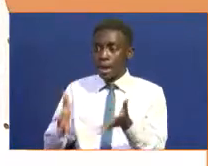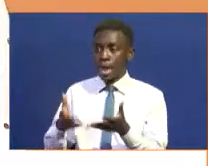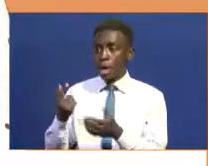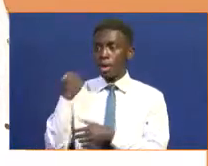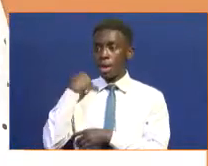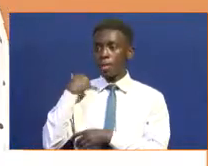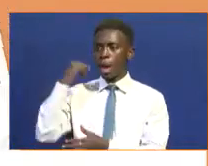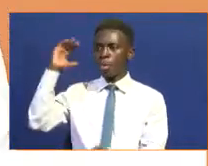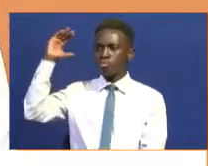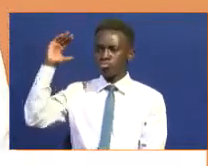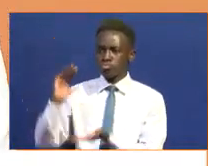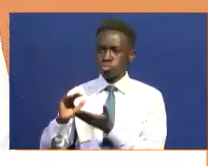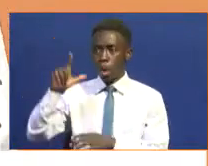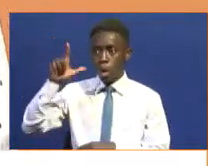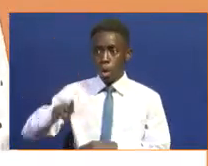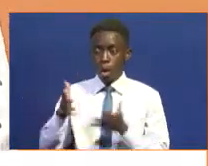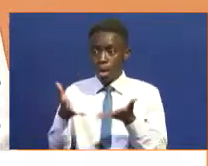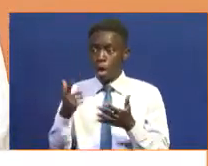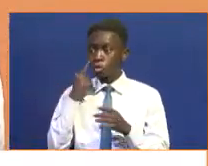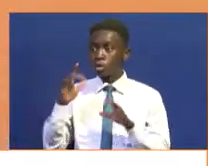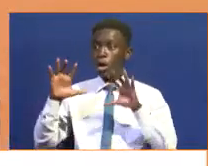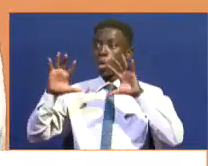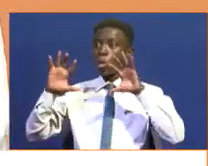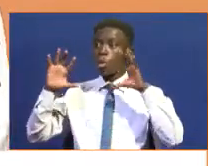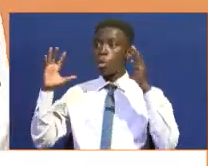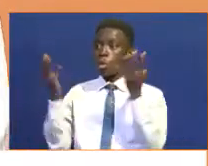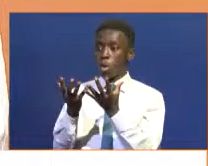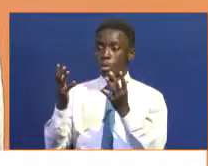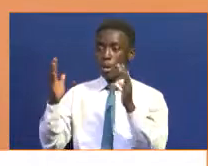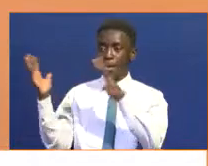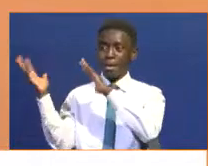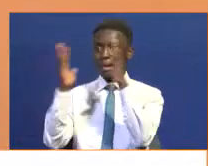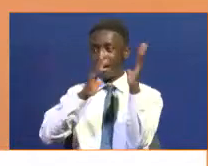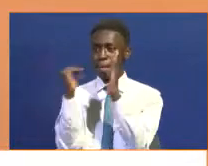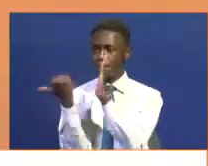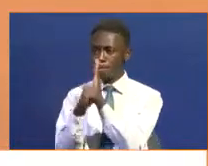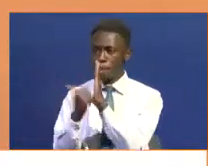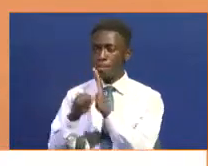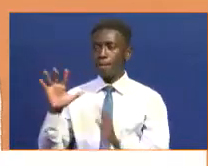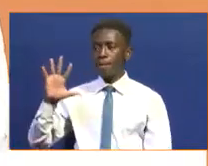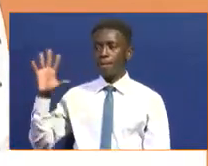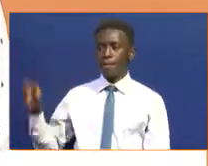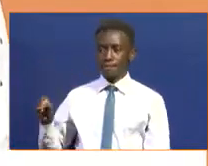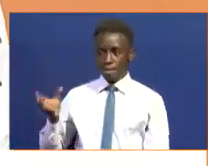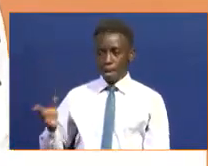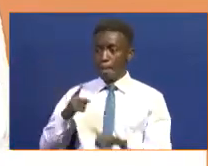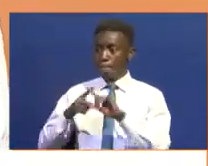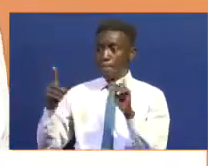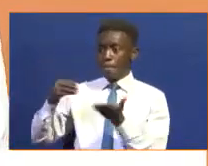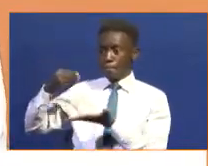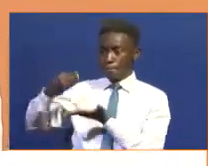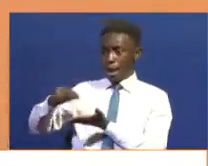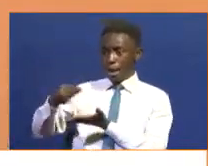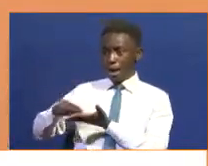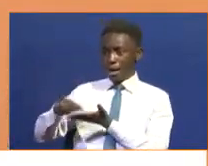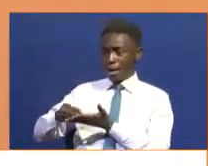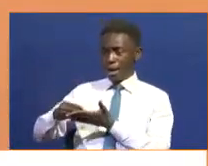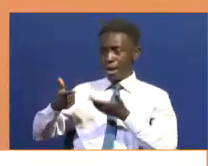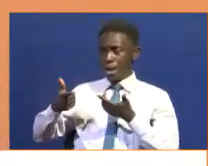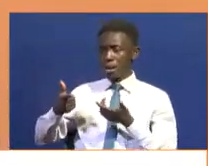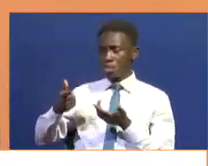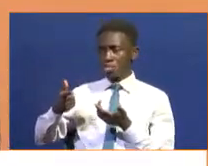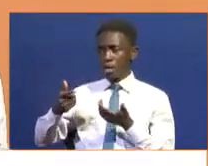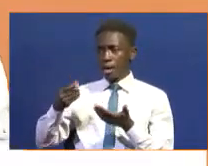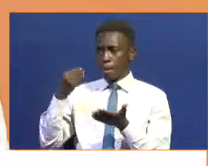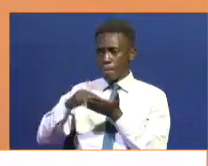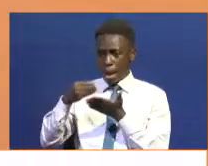brunt of the whole global climate crisis. Mm-hmm. Yet, we do not have the financing that allows us to be able